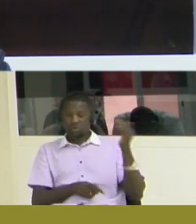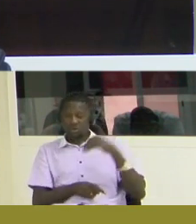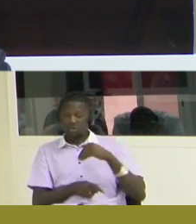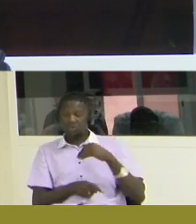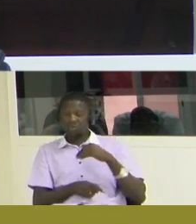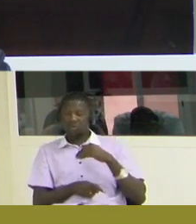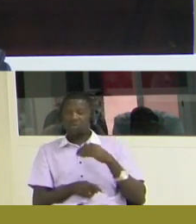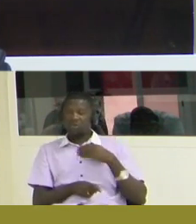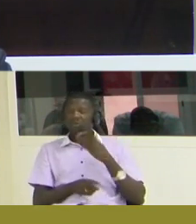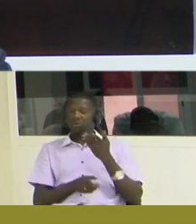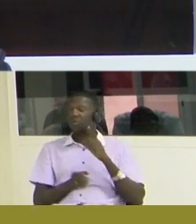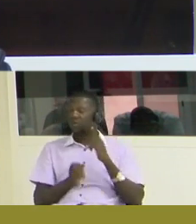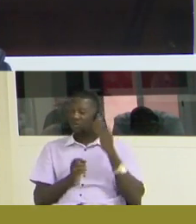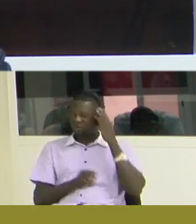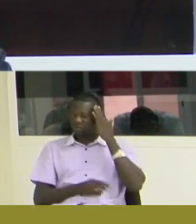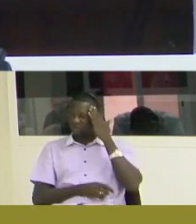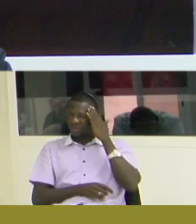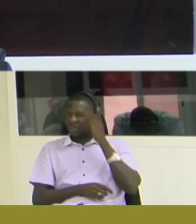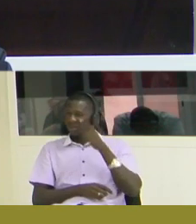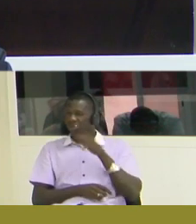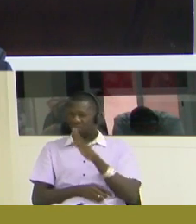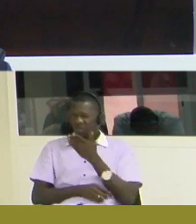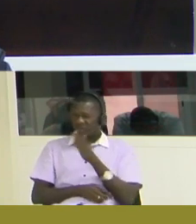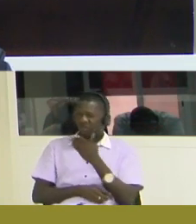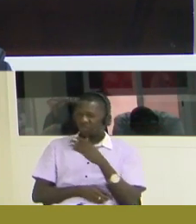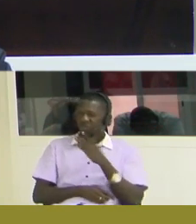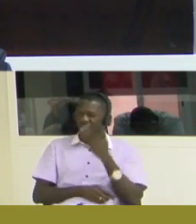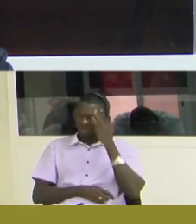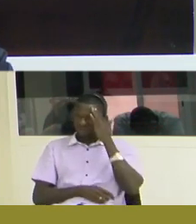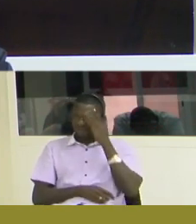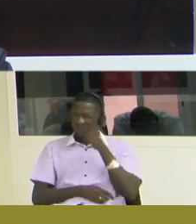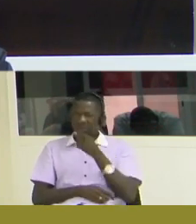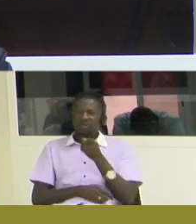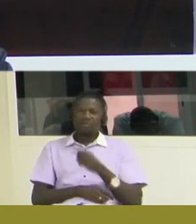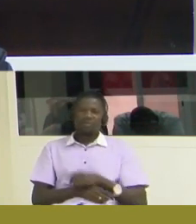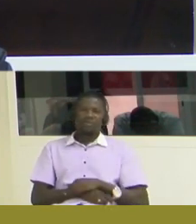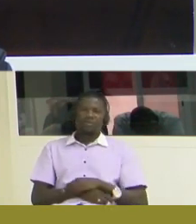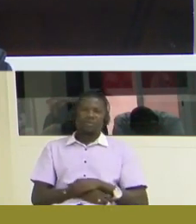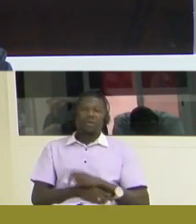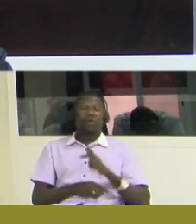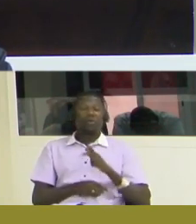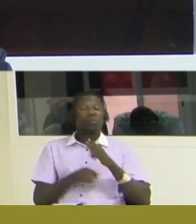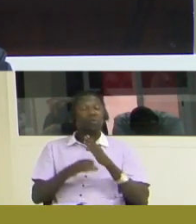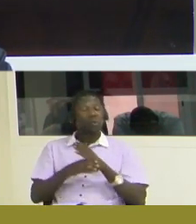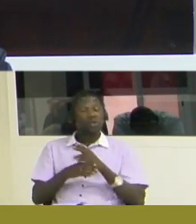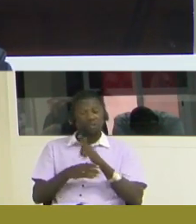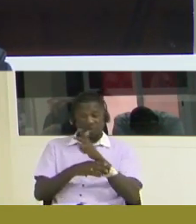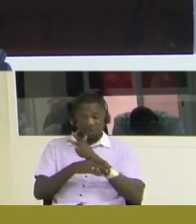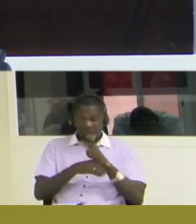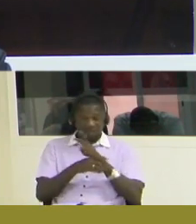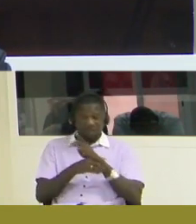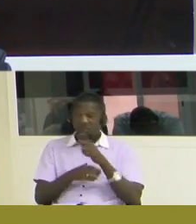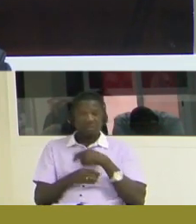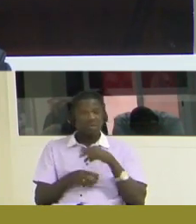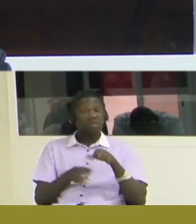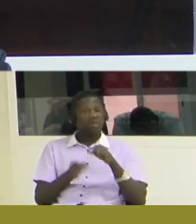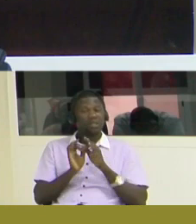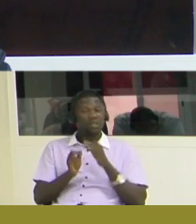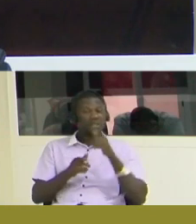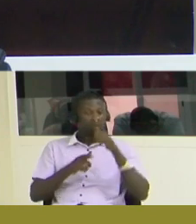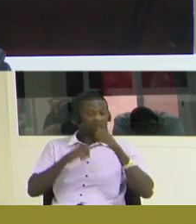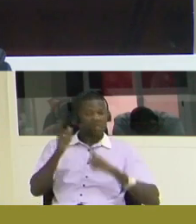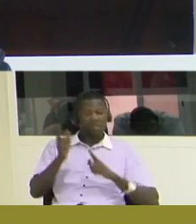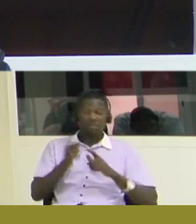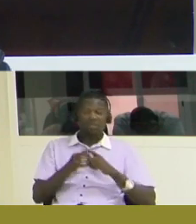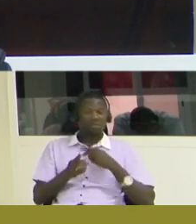has backup obviously there is something suspicious and with security you cannot take chances because you might not